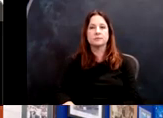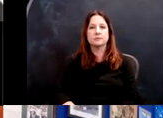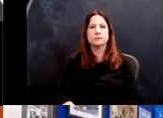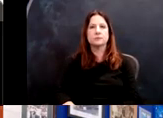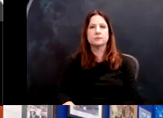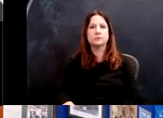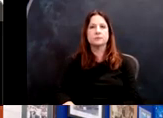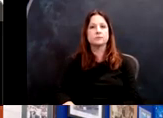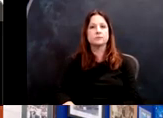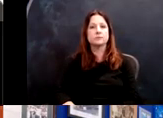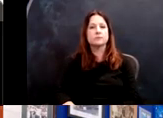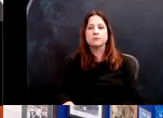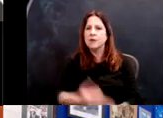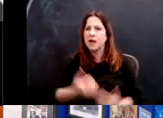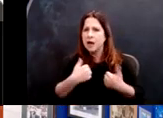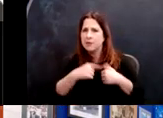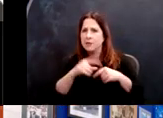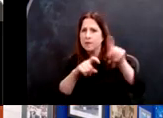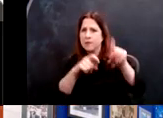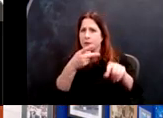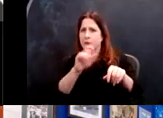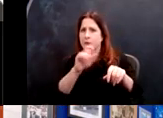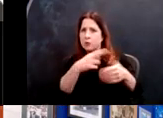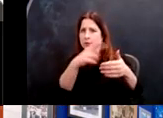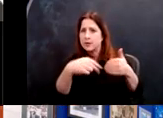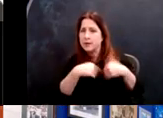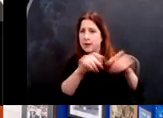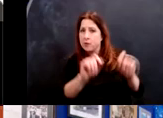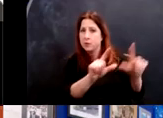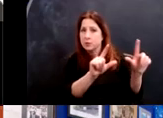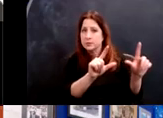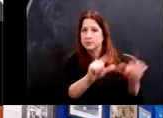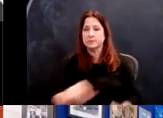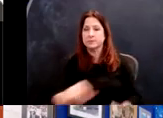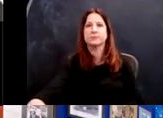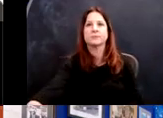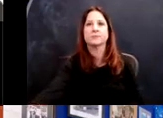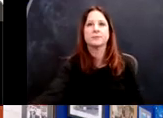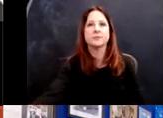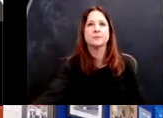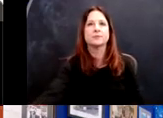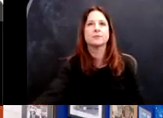Do we have the polling results by any chance? You want to just share them? And I know it's a multifaceted thing, so it's sort of like, I don't want to say it's a